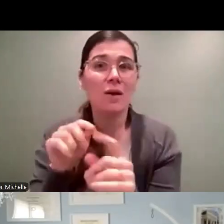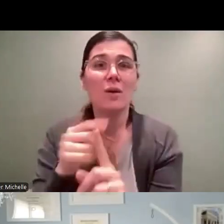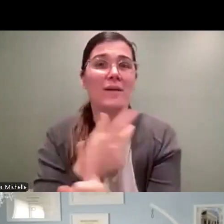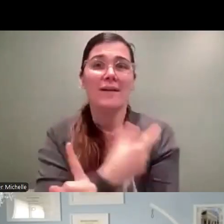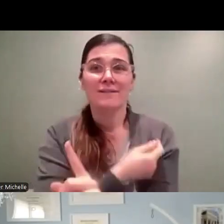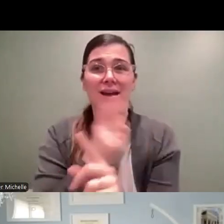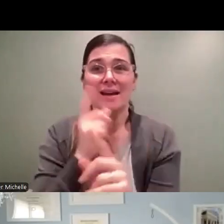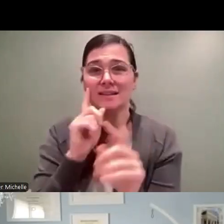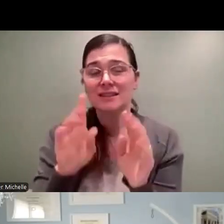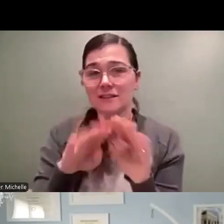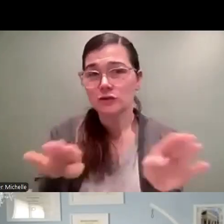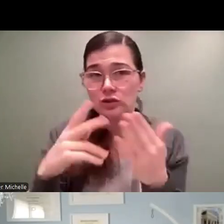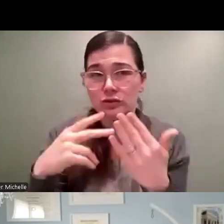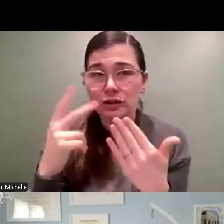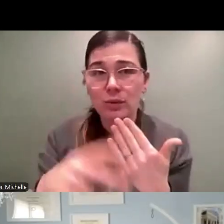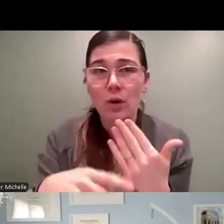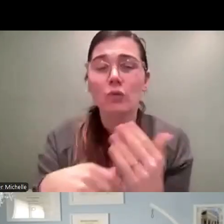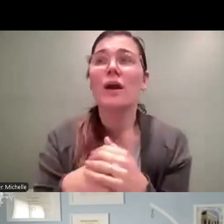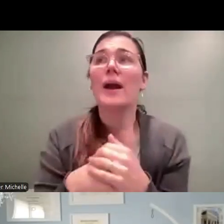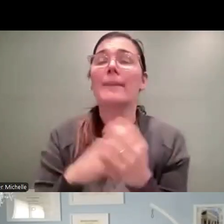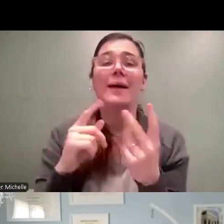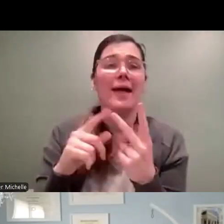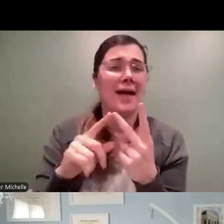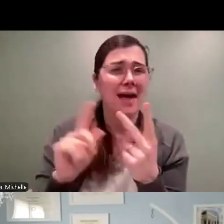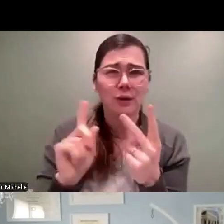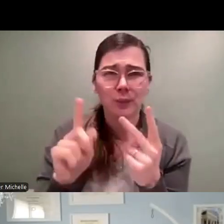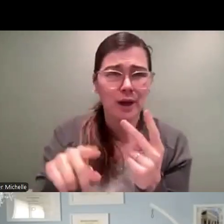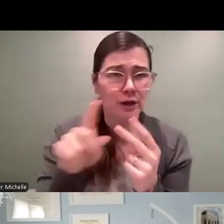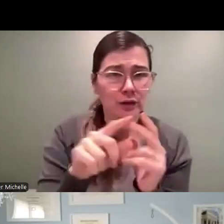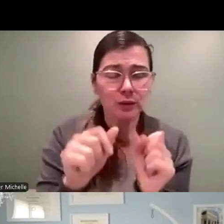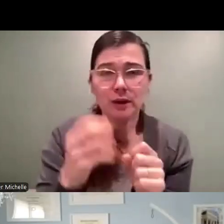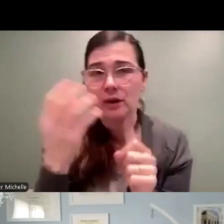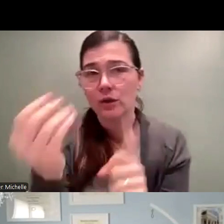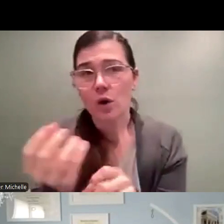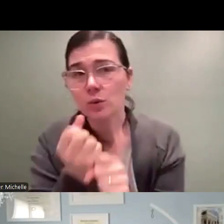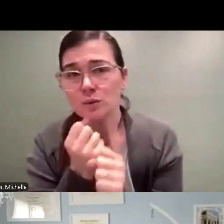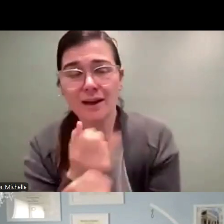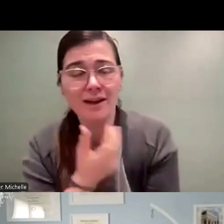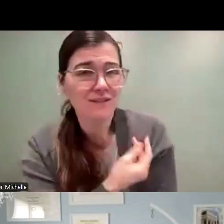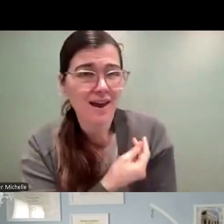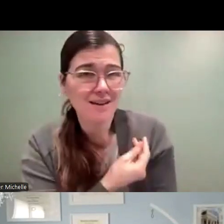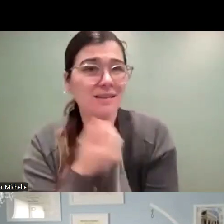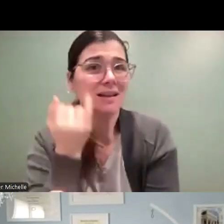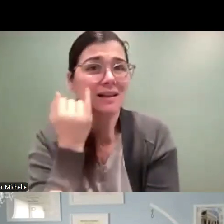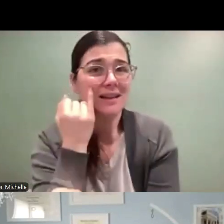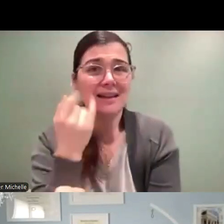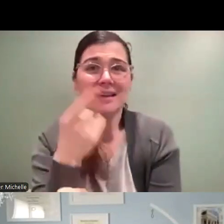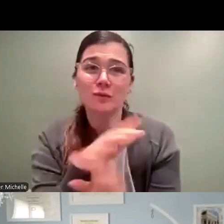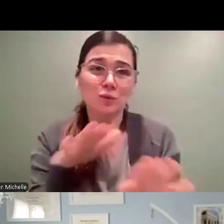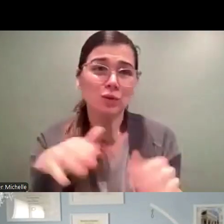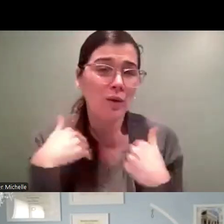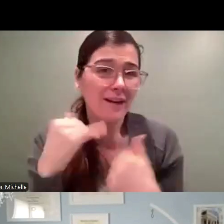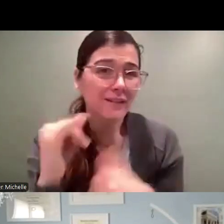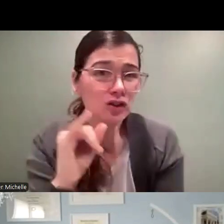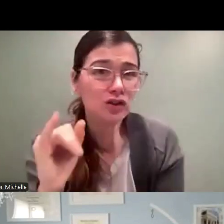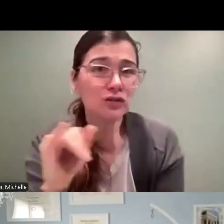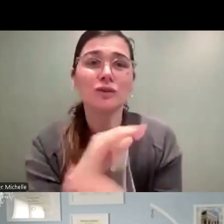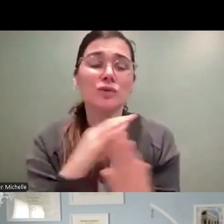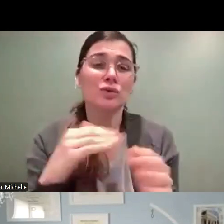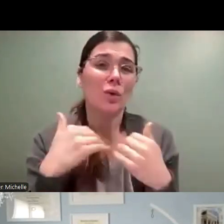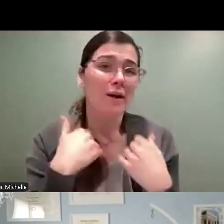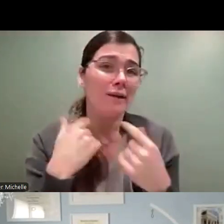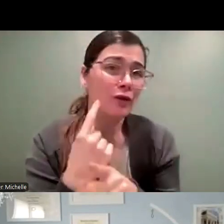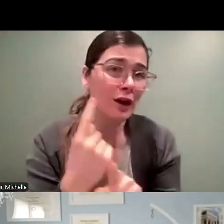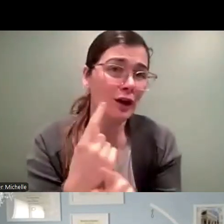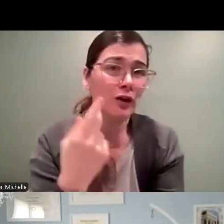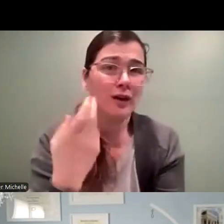Children's program and where you can go to get the vaccine if you if you don't have insurance, if you don't have a regular healthcare